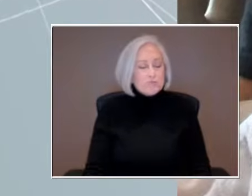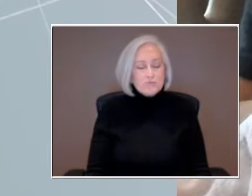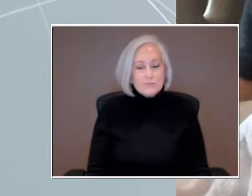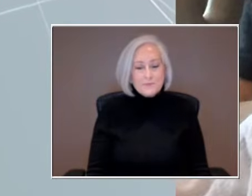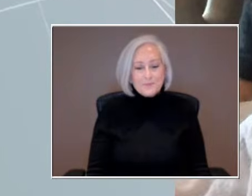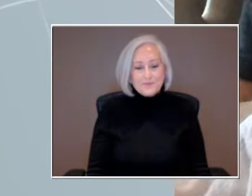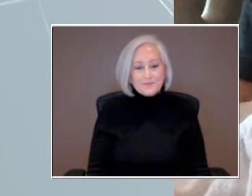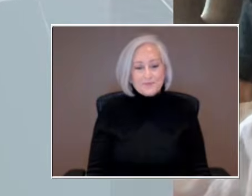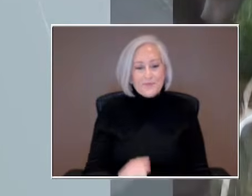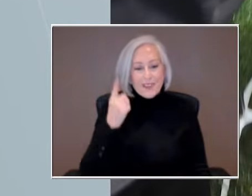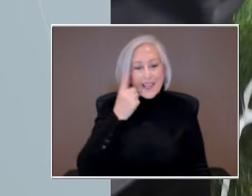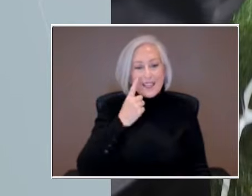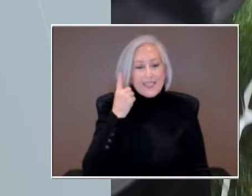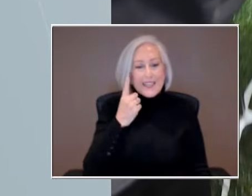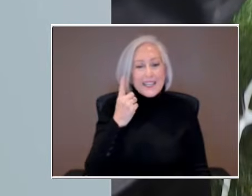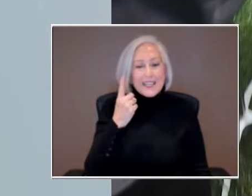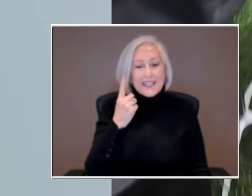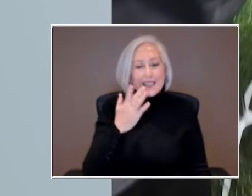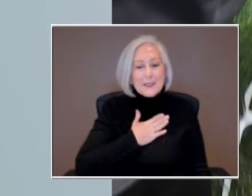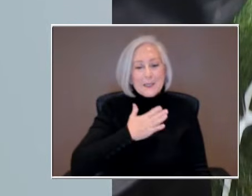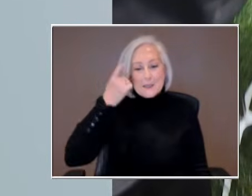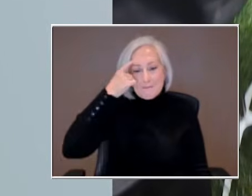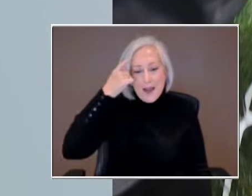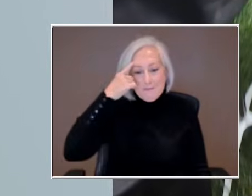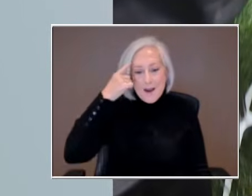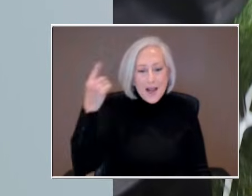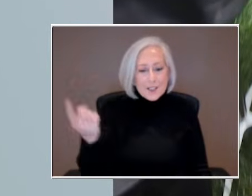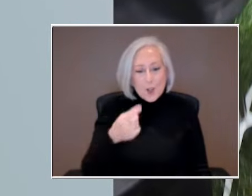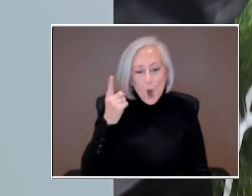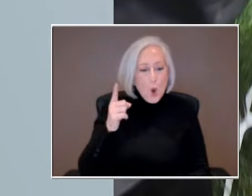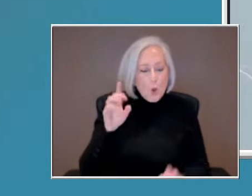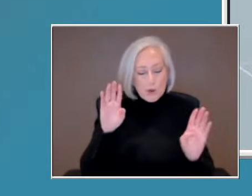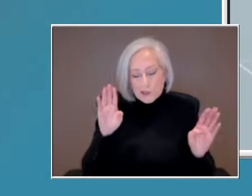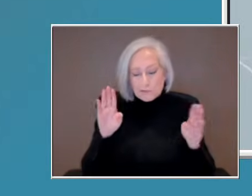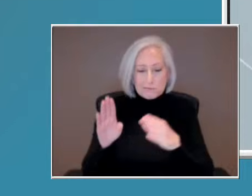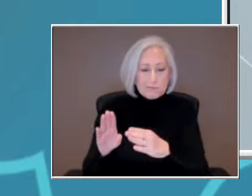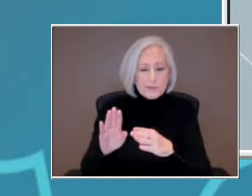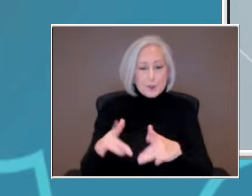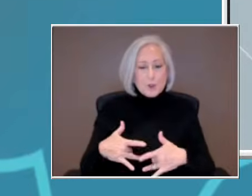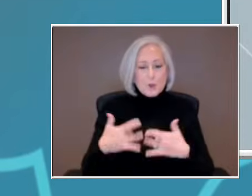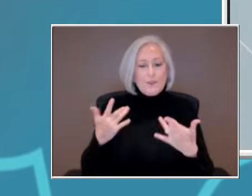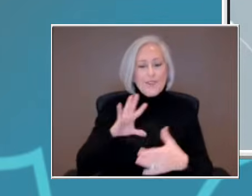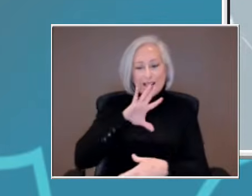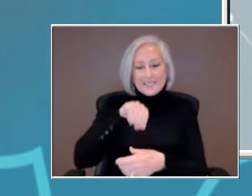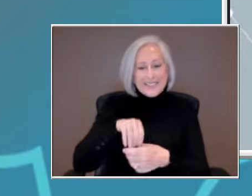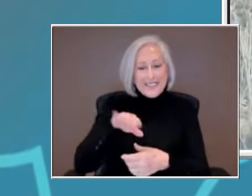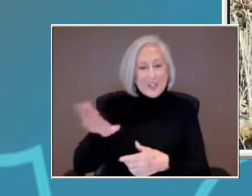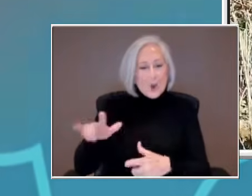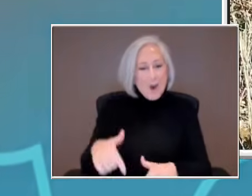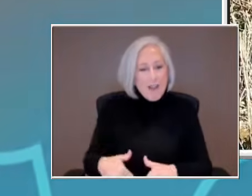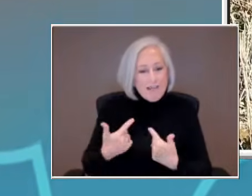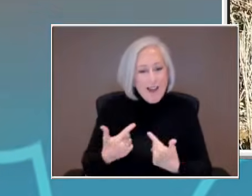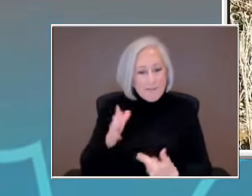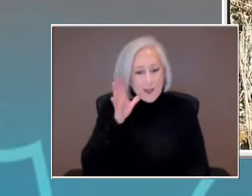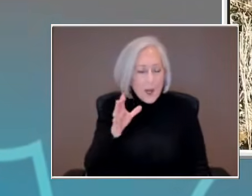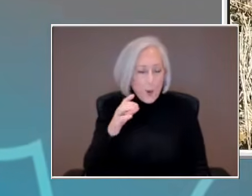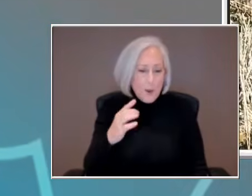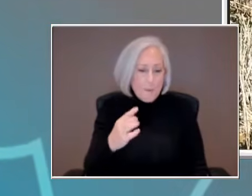Thinking, my mind always went to the events in her life that I was going to miss, and thinking